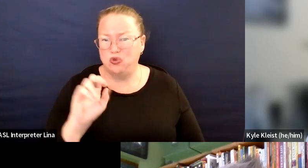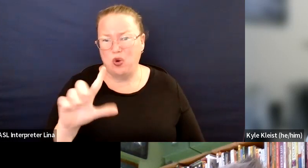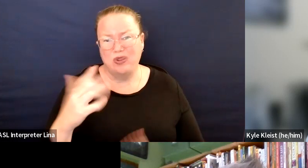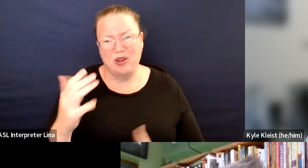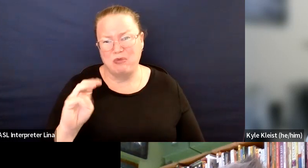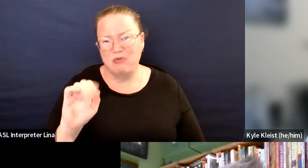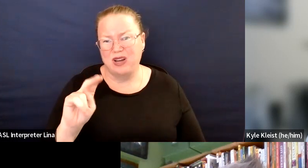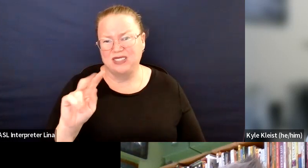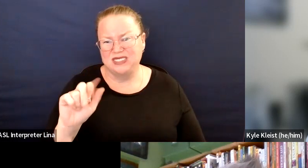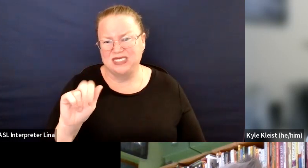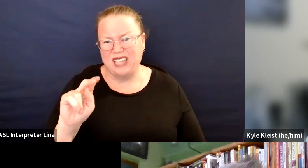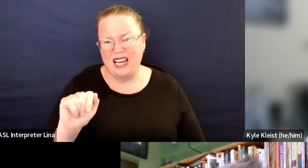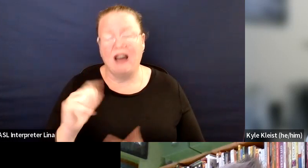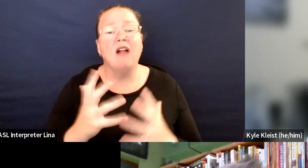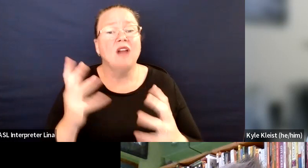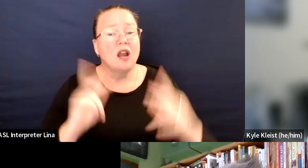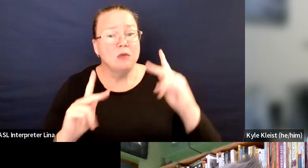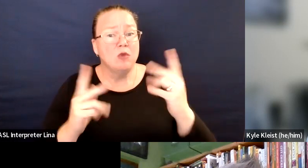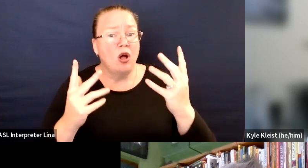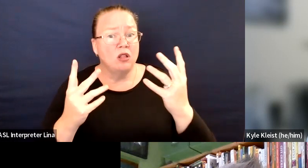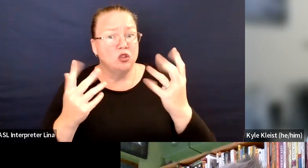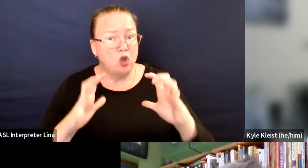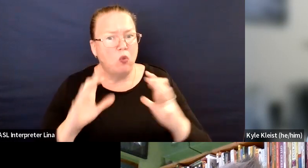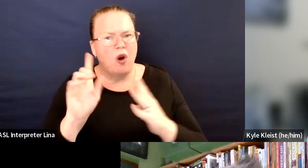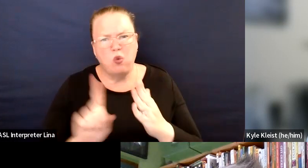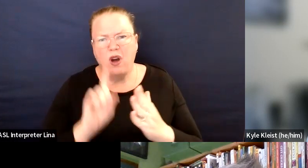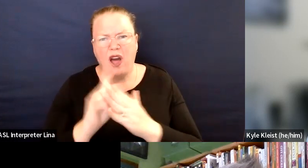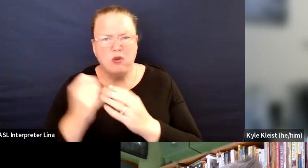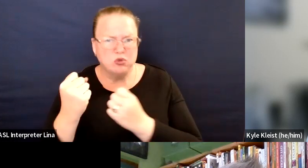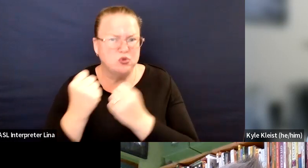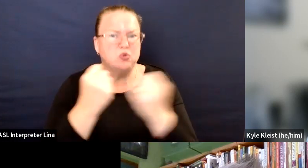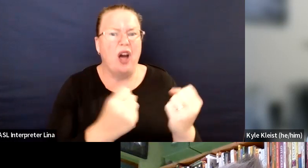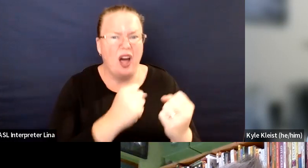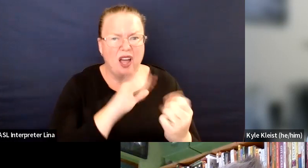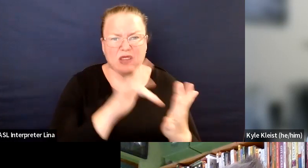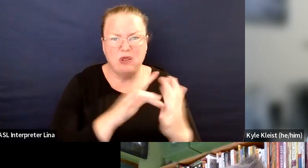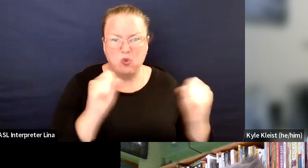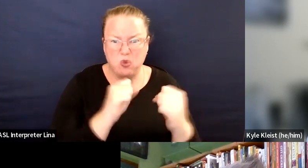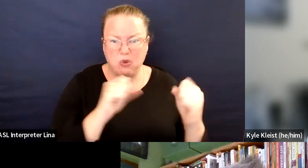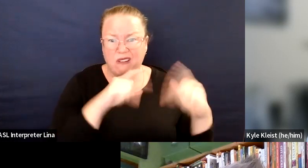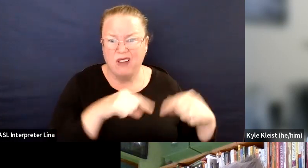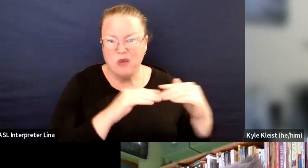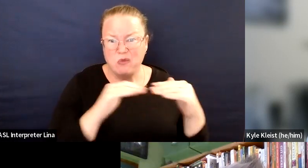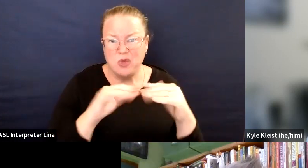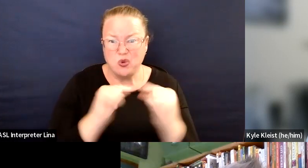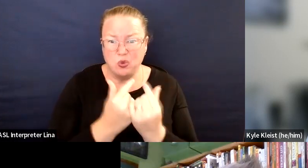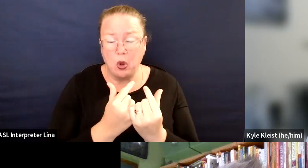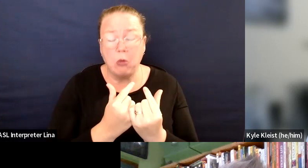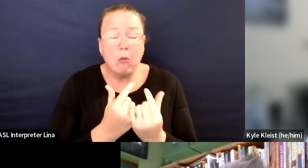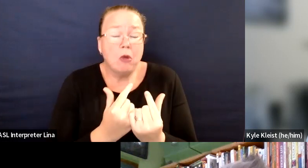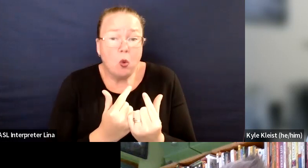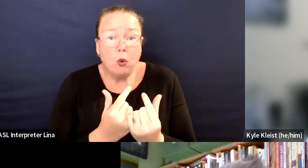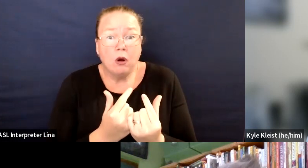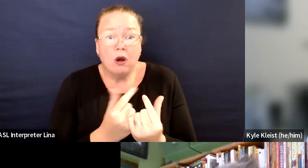There are a lot of people who may not want to make an hour's drive in the middle of winter to attend a peer group. So